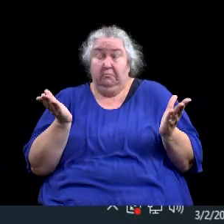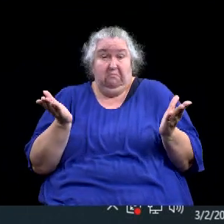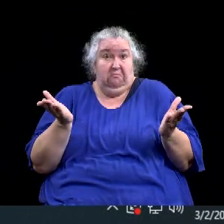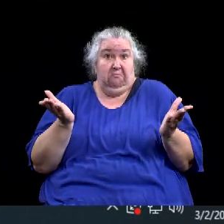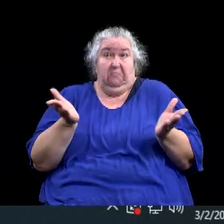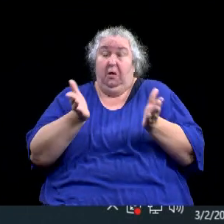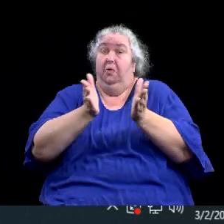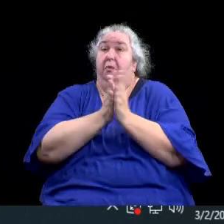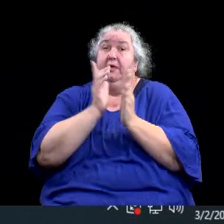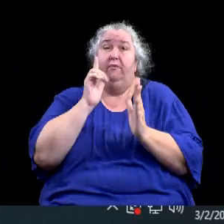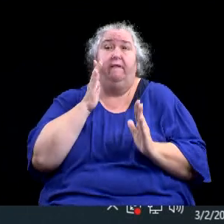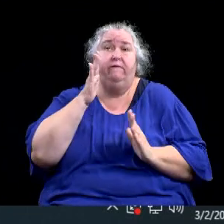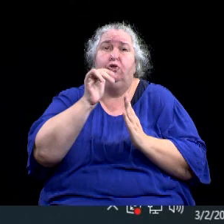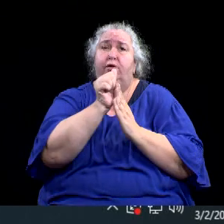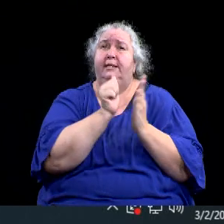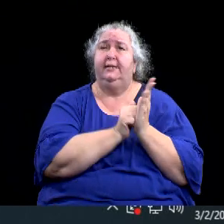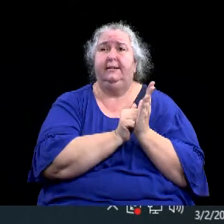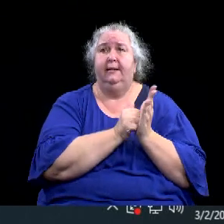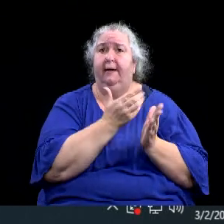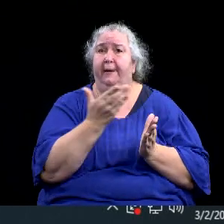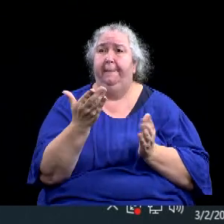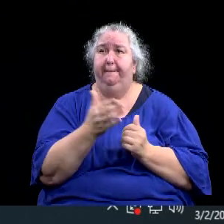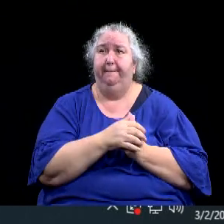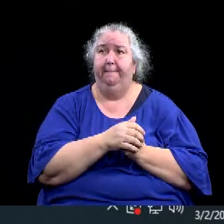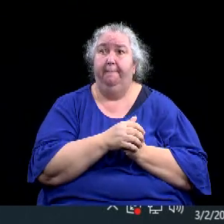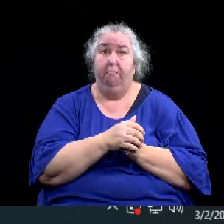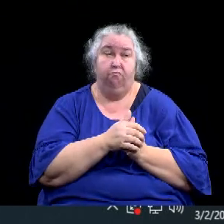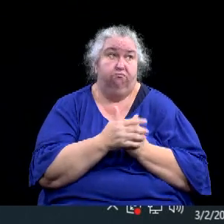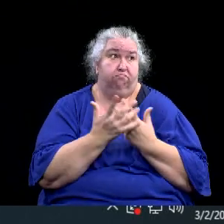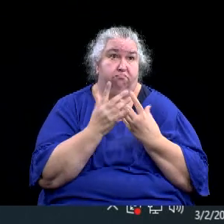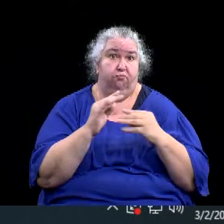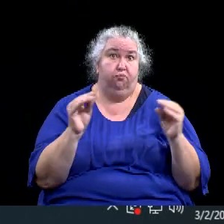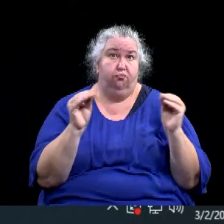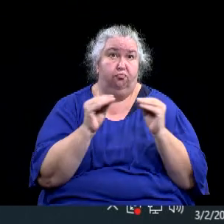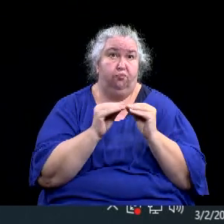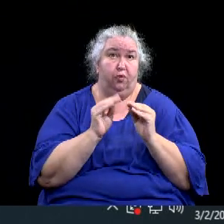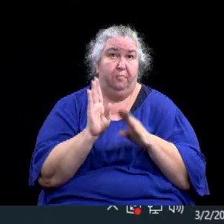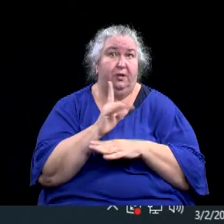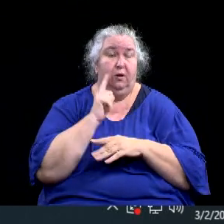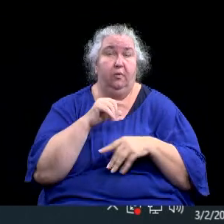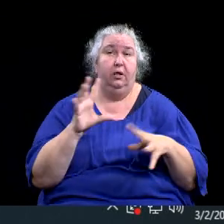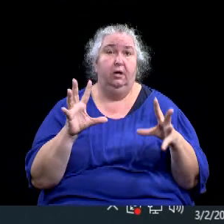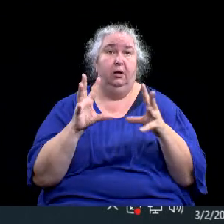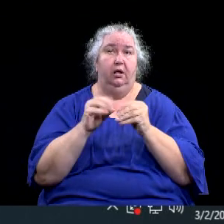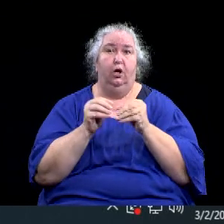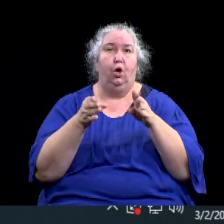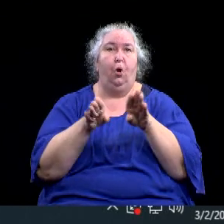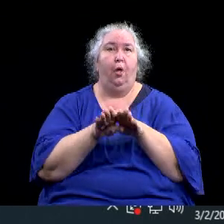There being no further business, we will adjourn this meeting at 6:53 p.m. Good night, everybody.